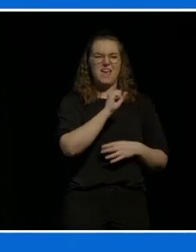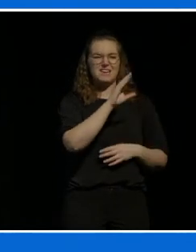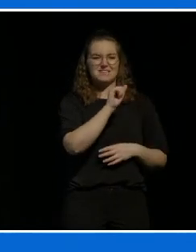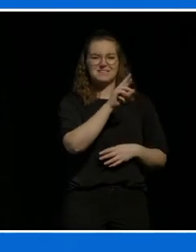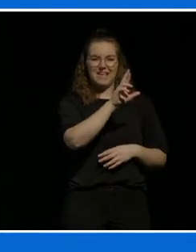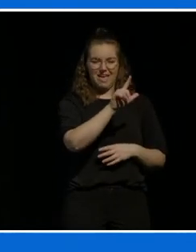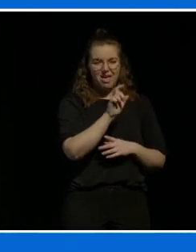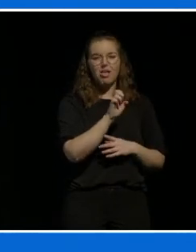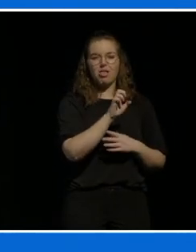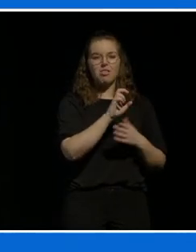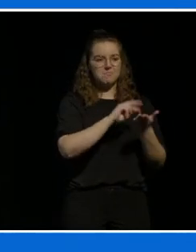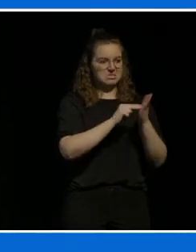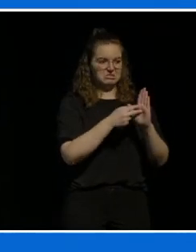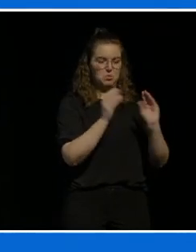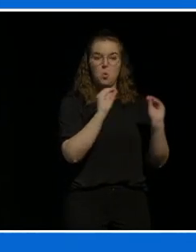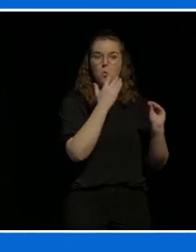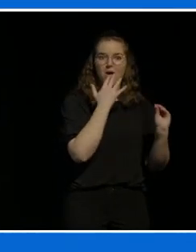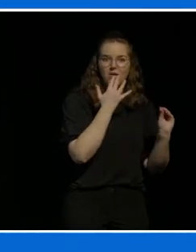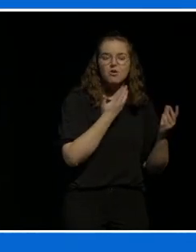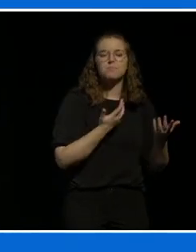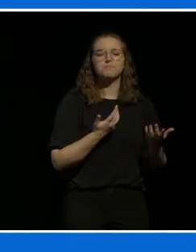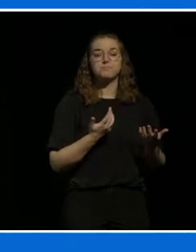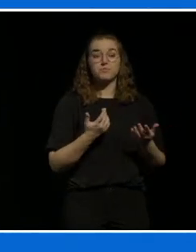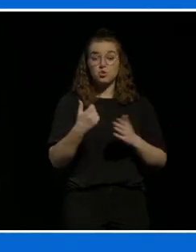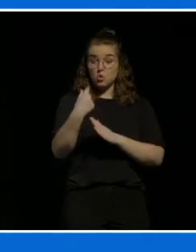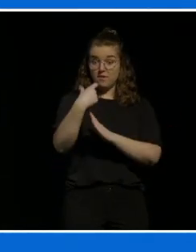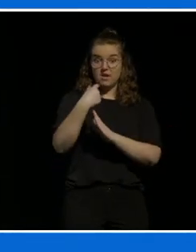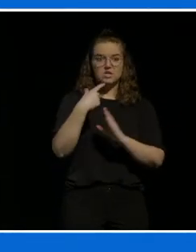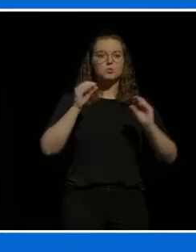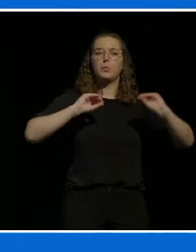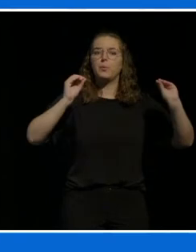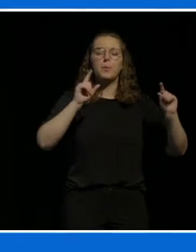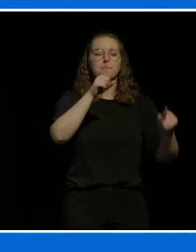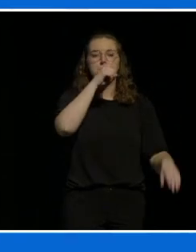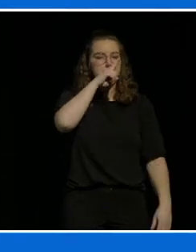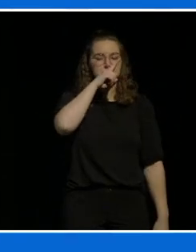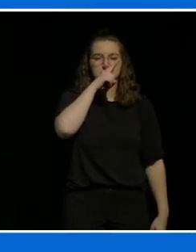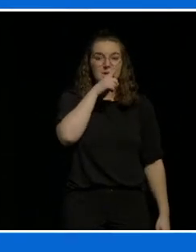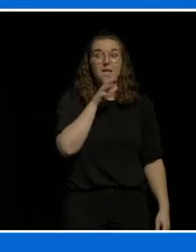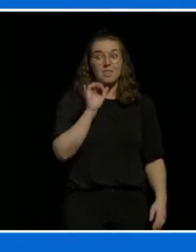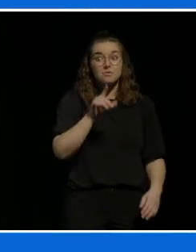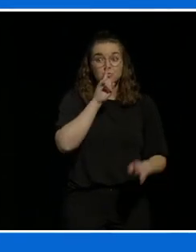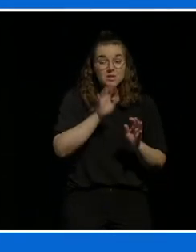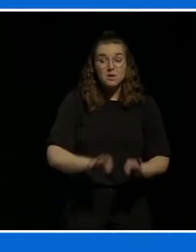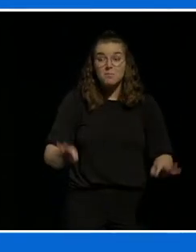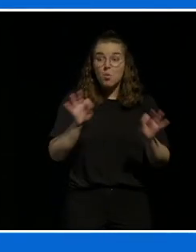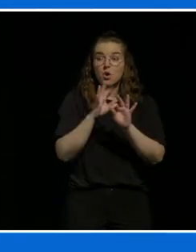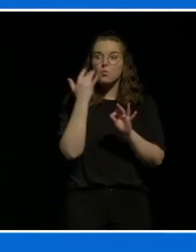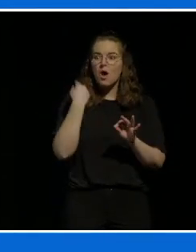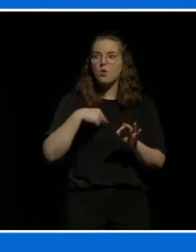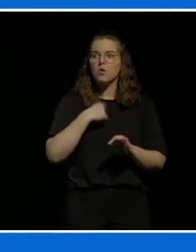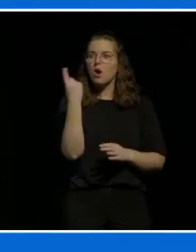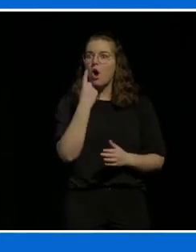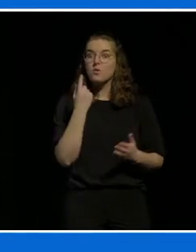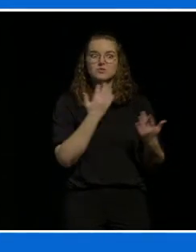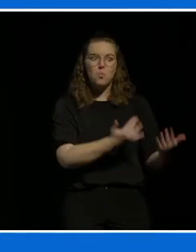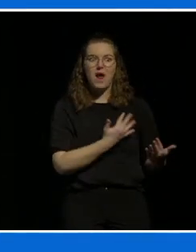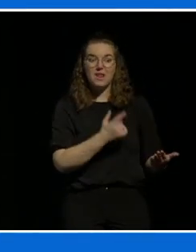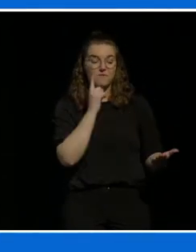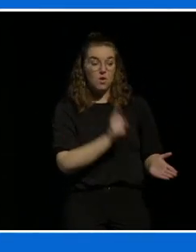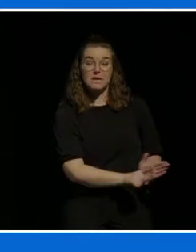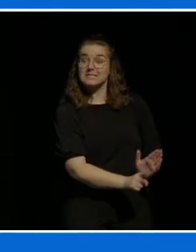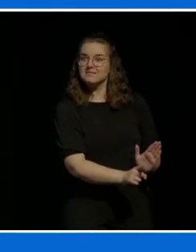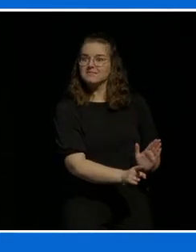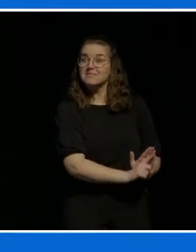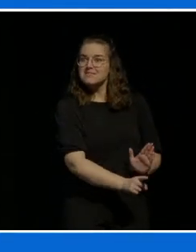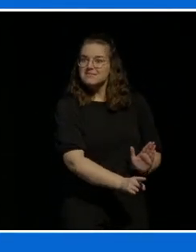use it. My notifications, I have zero of them on. I don't get notifications right now. And I think that's huge because we're always like looking for that next thing. The ding, as soon as it gets